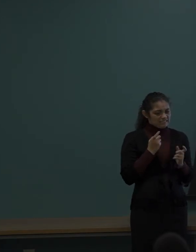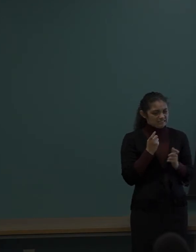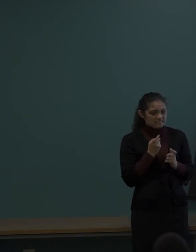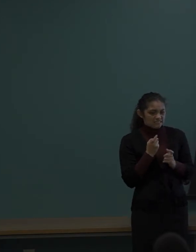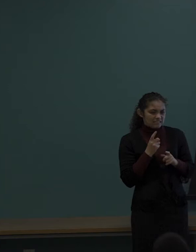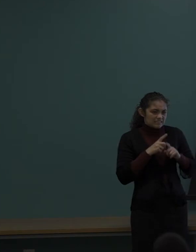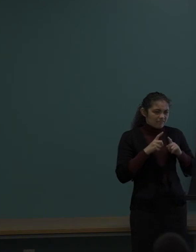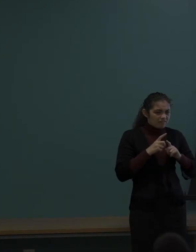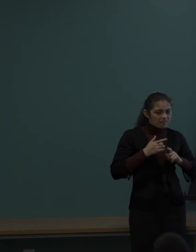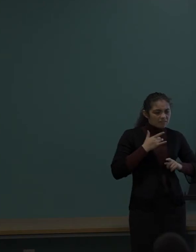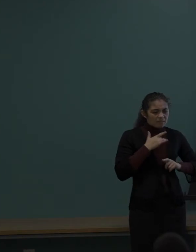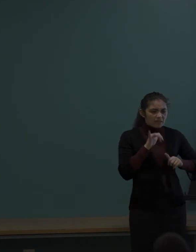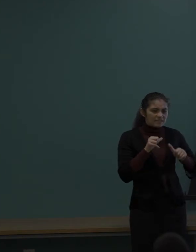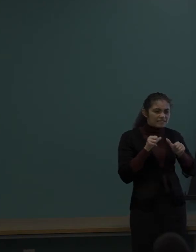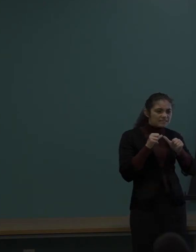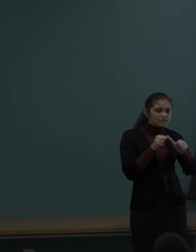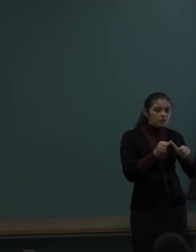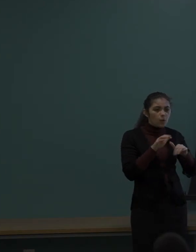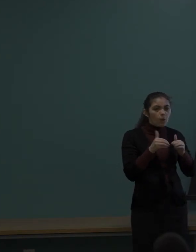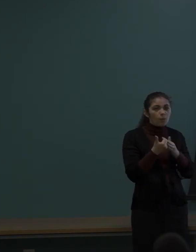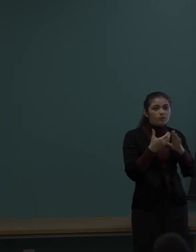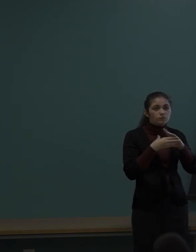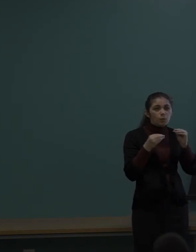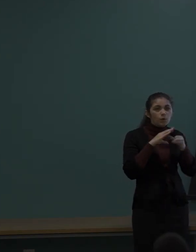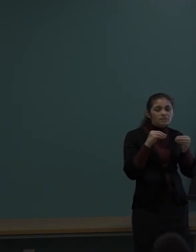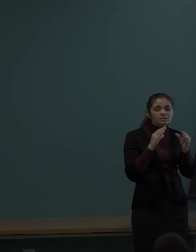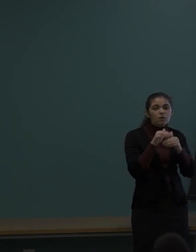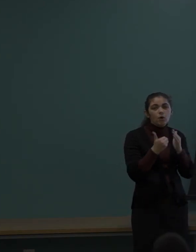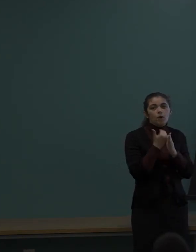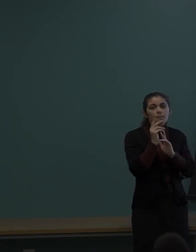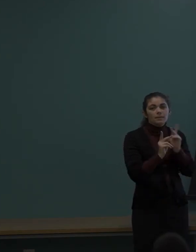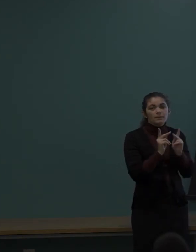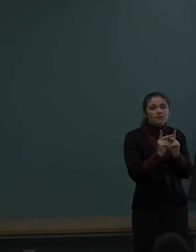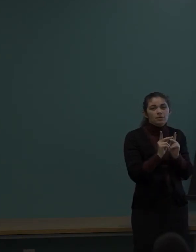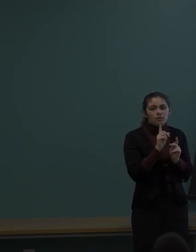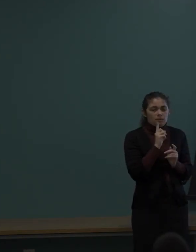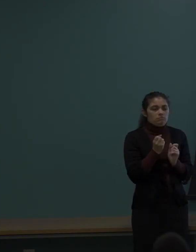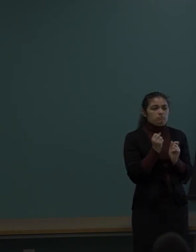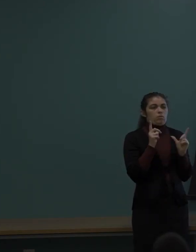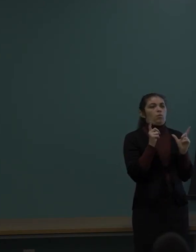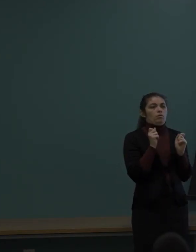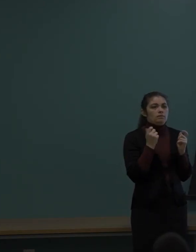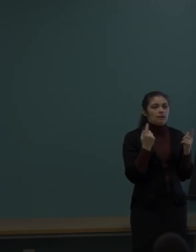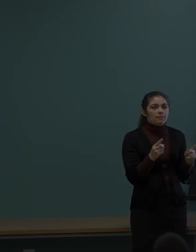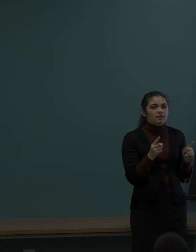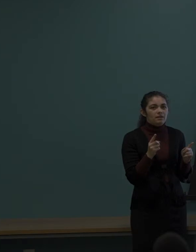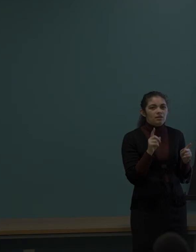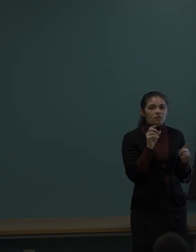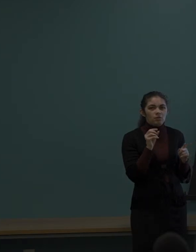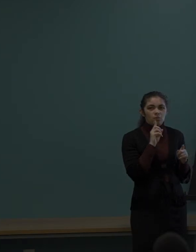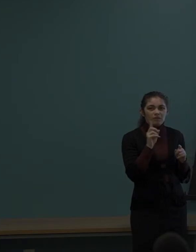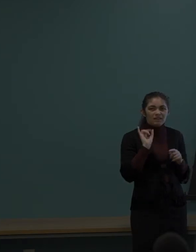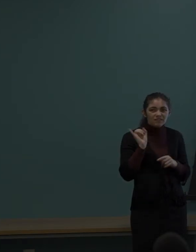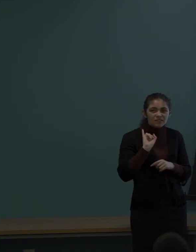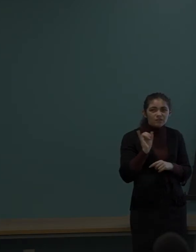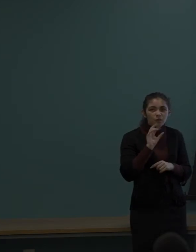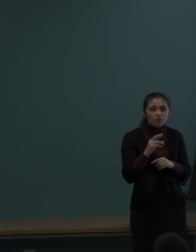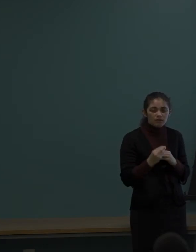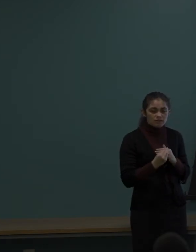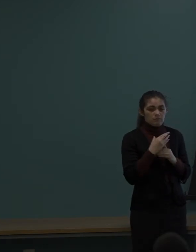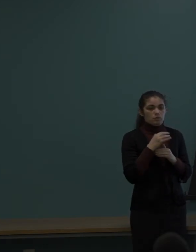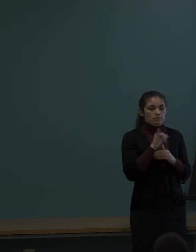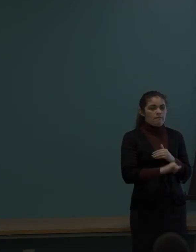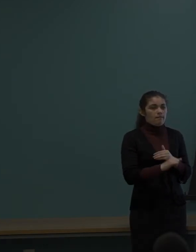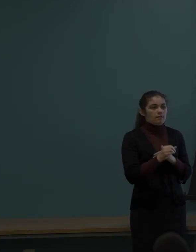had continuing to hear countless stories of people being stigmatized by having this infection or being exposed to